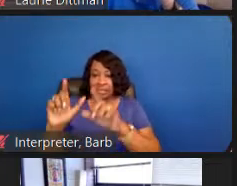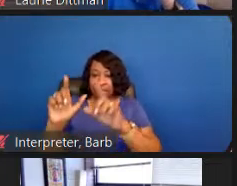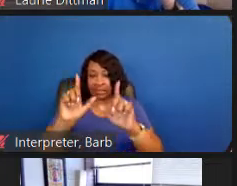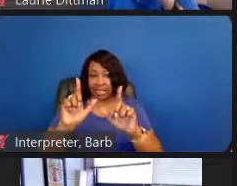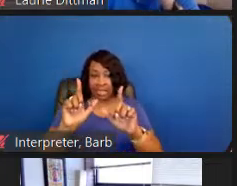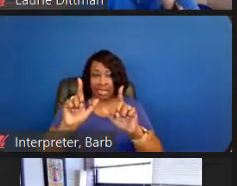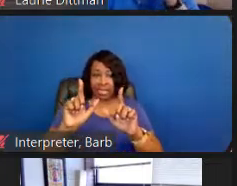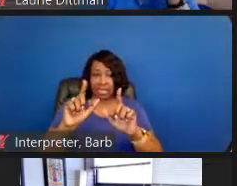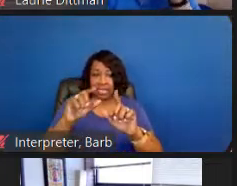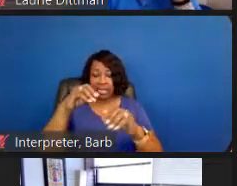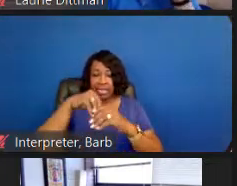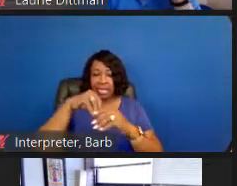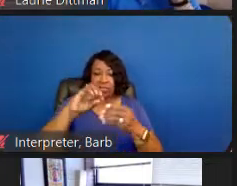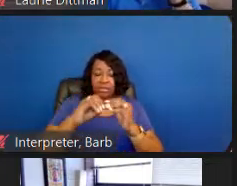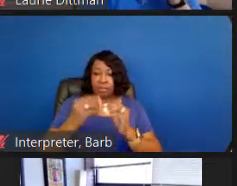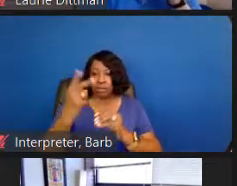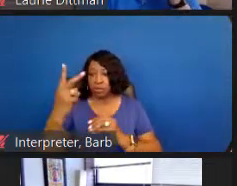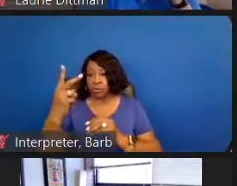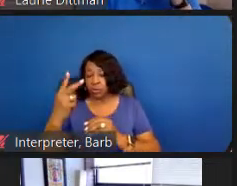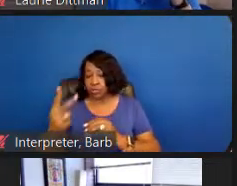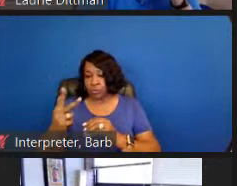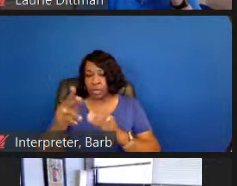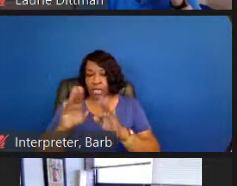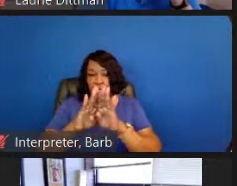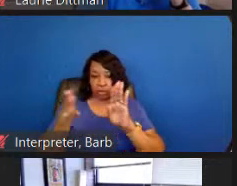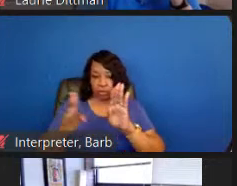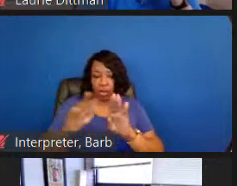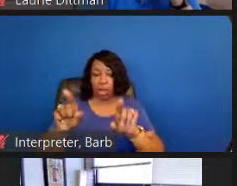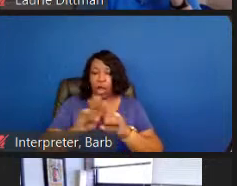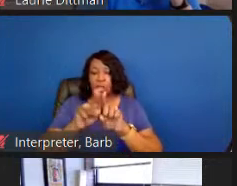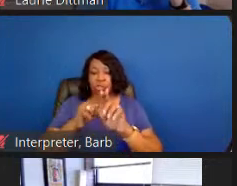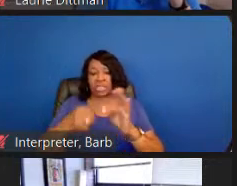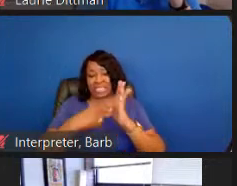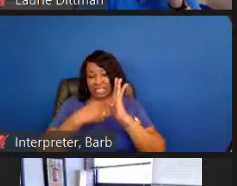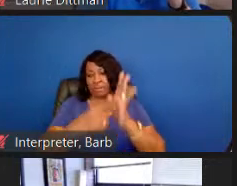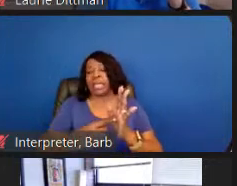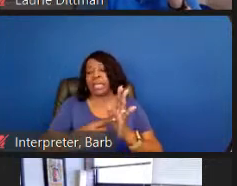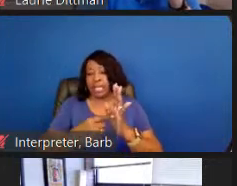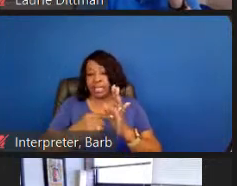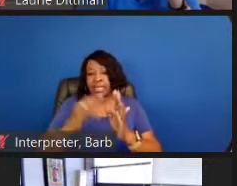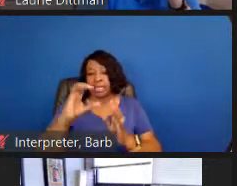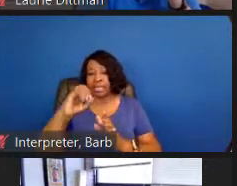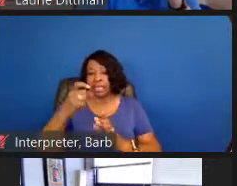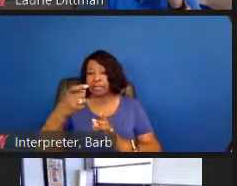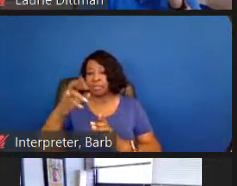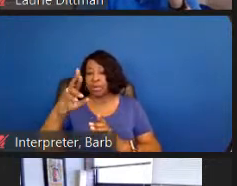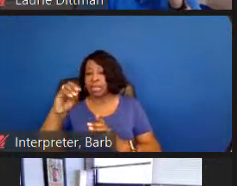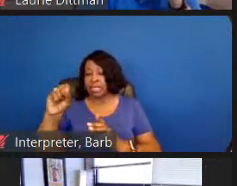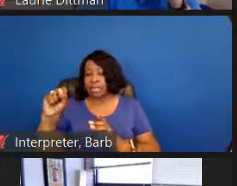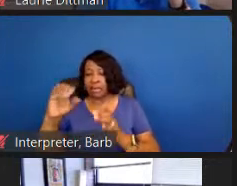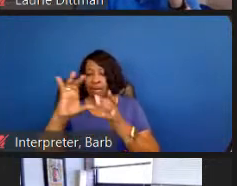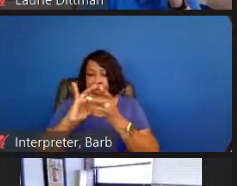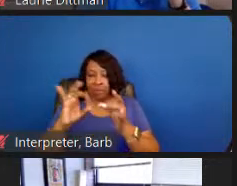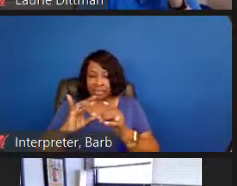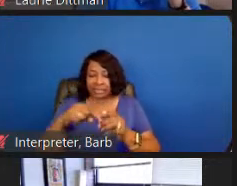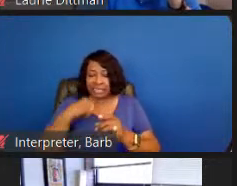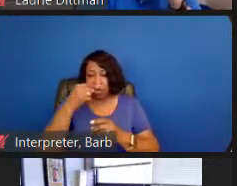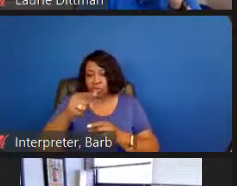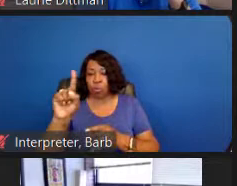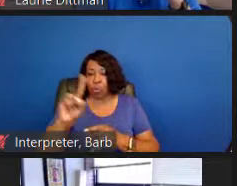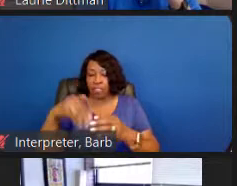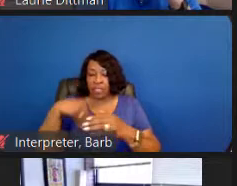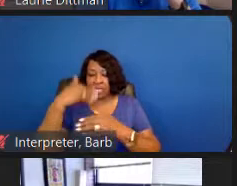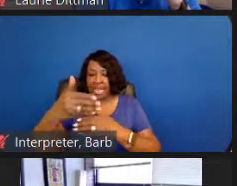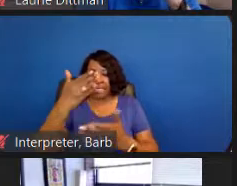the number 2 and number 3 doors, also displaying express messages telling you where the next stop is.